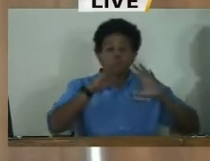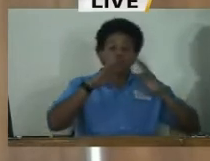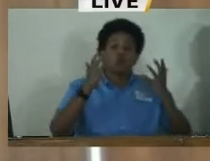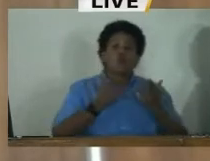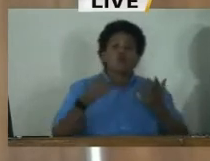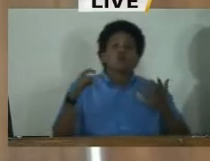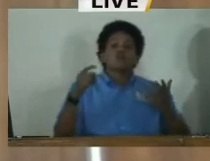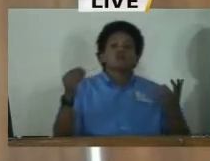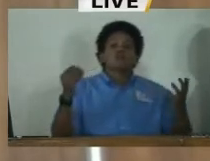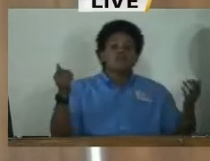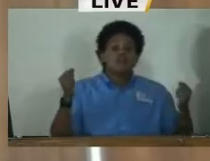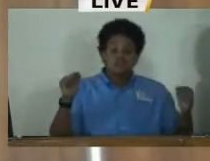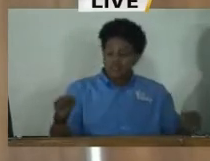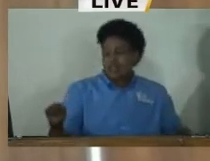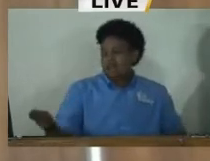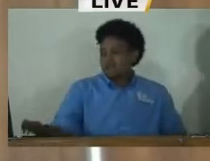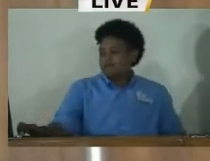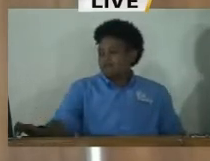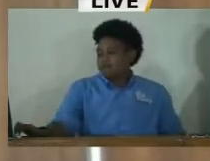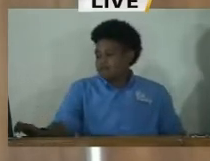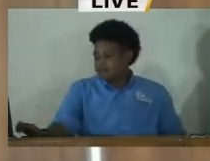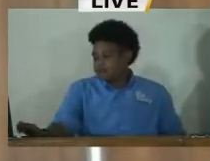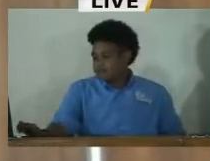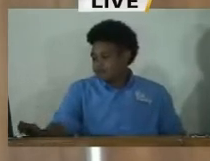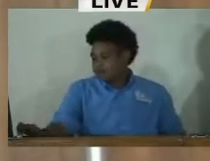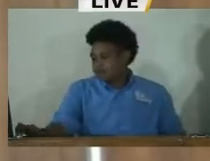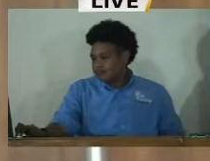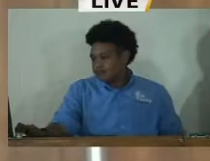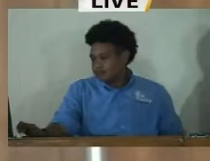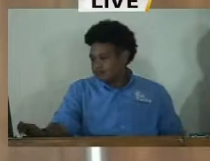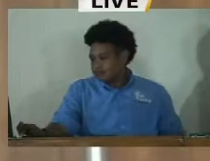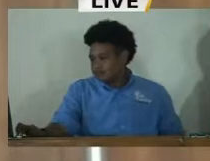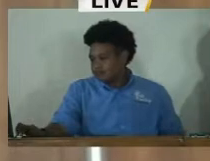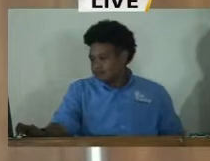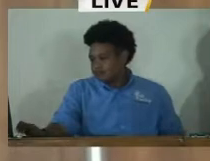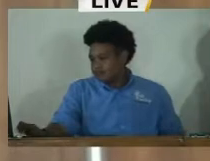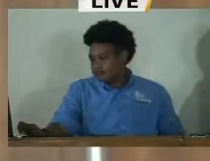world loves and yearns. Madam Speaker,